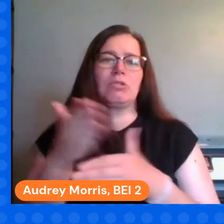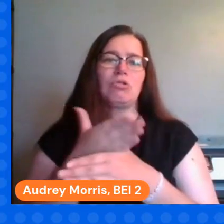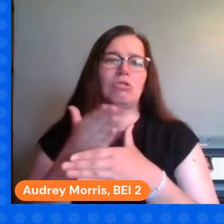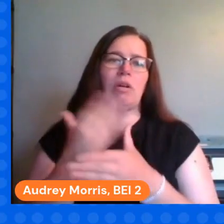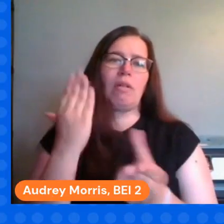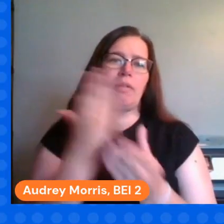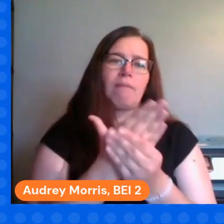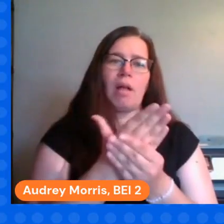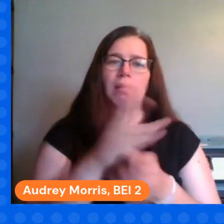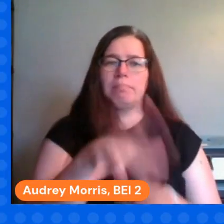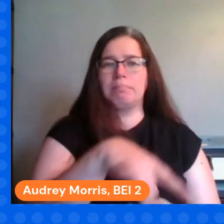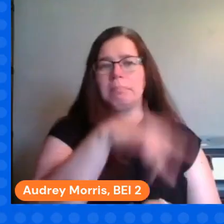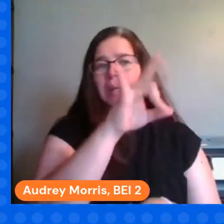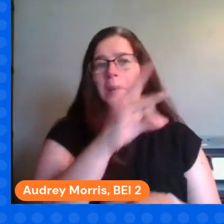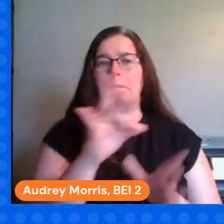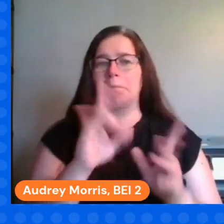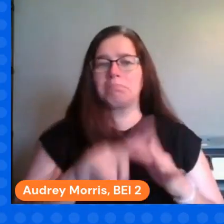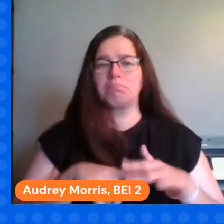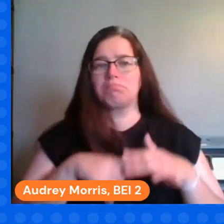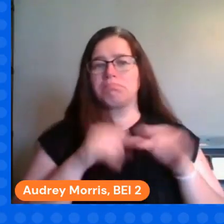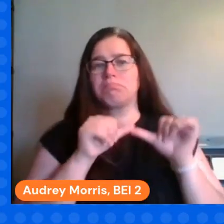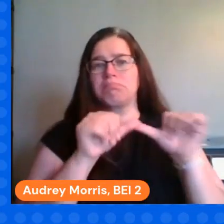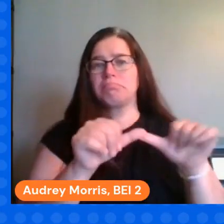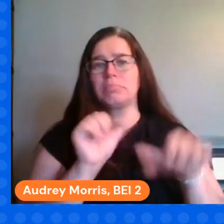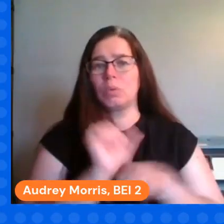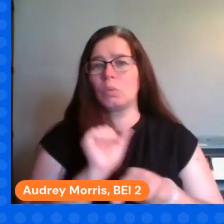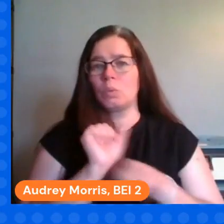So, I don't know if Natalie, you have more to add to that.